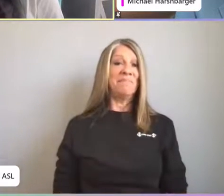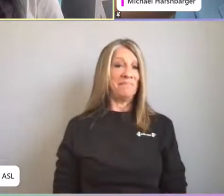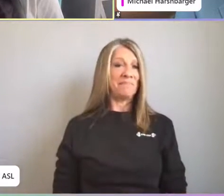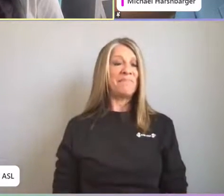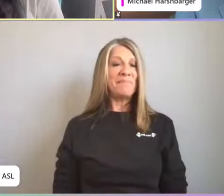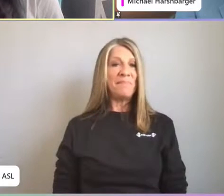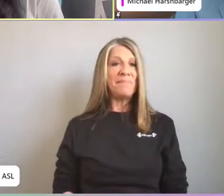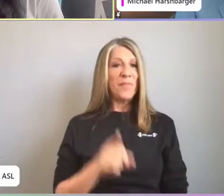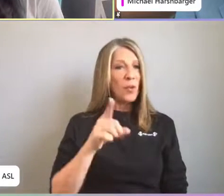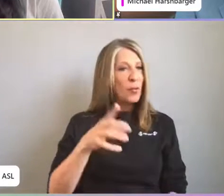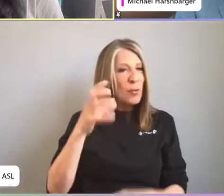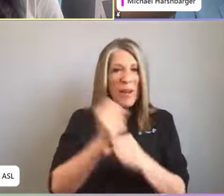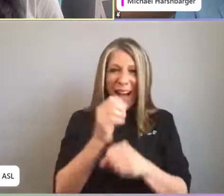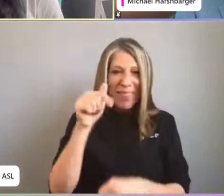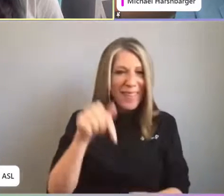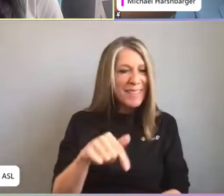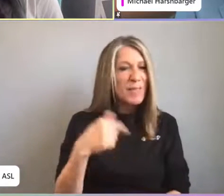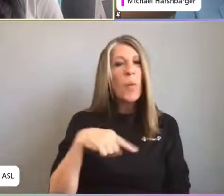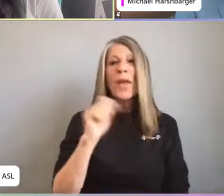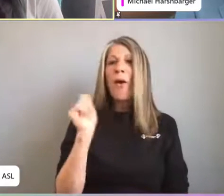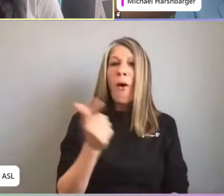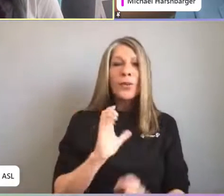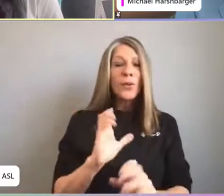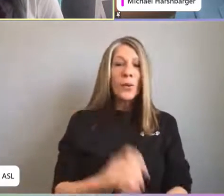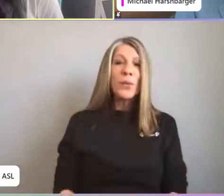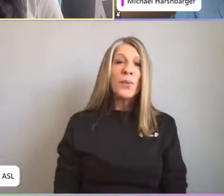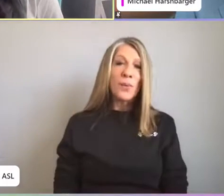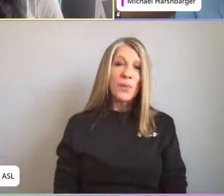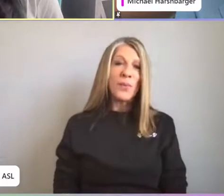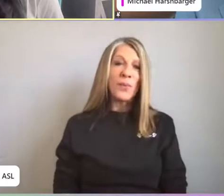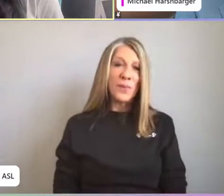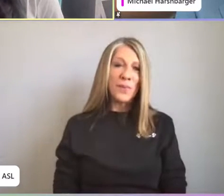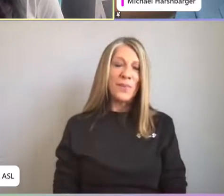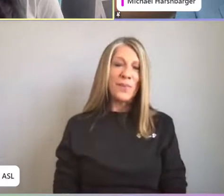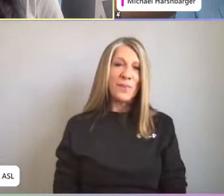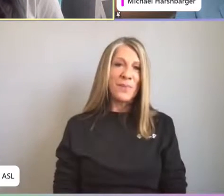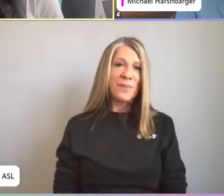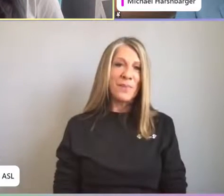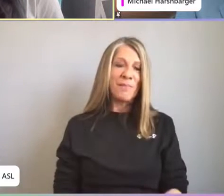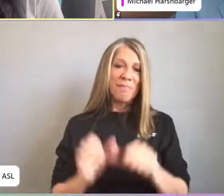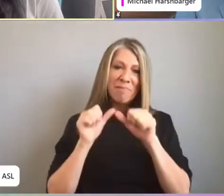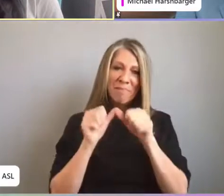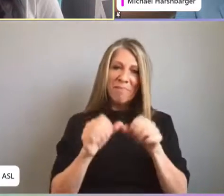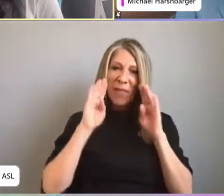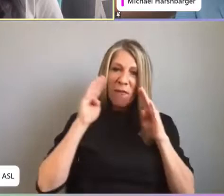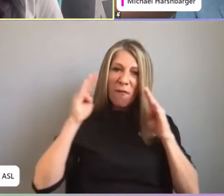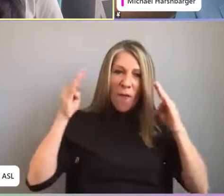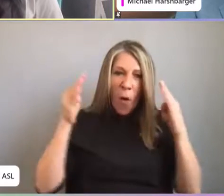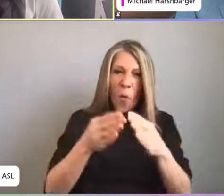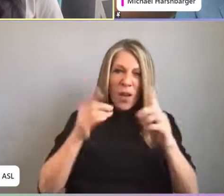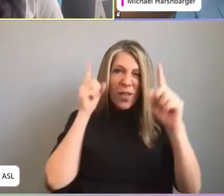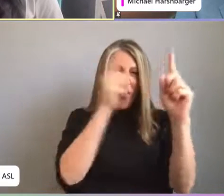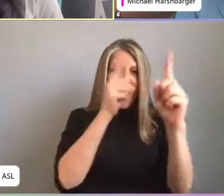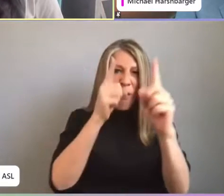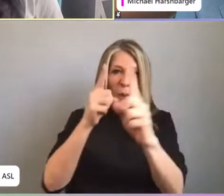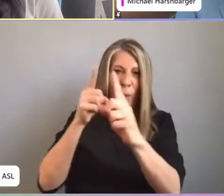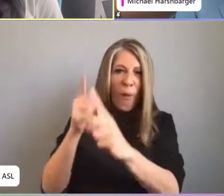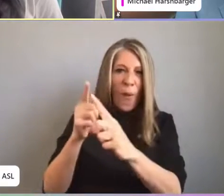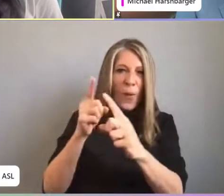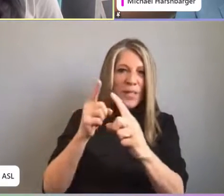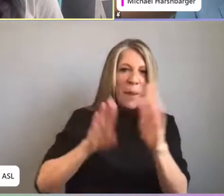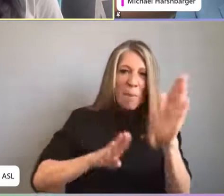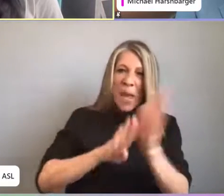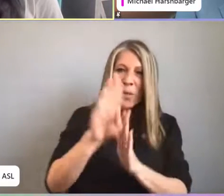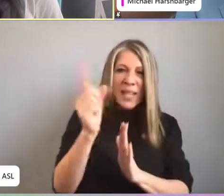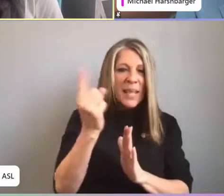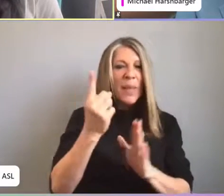You've got this. We all do. And just keep focused on those pillars and building yourself something that you can